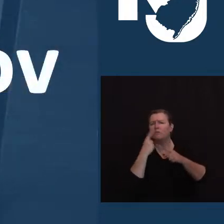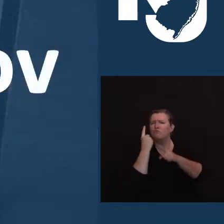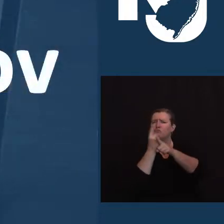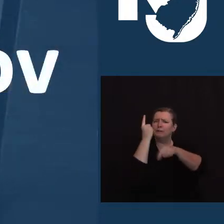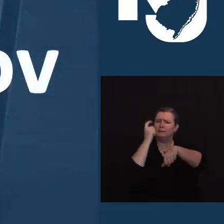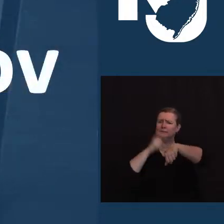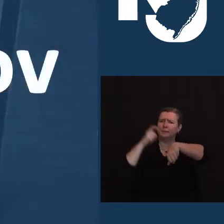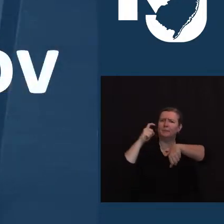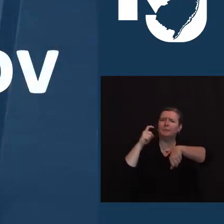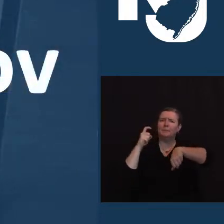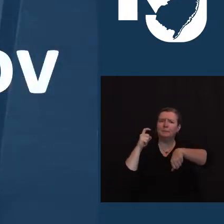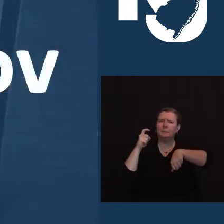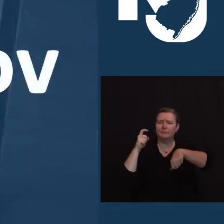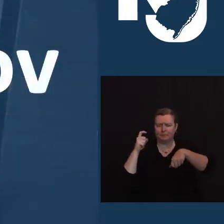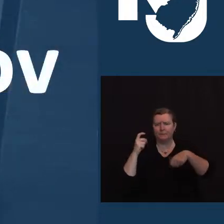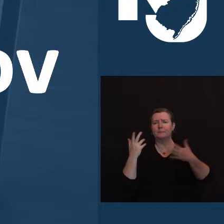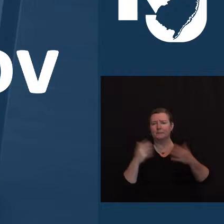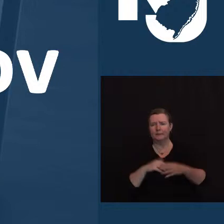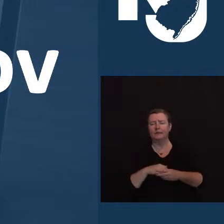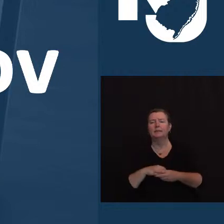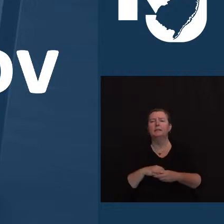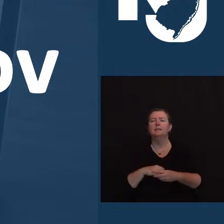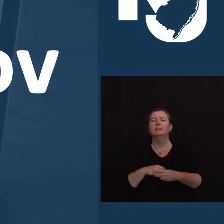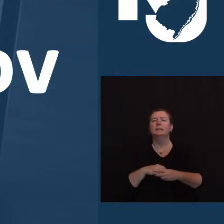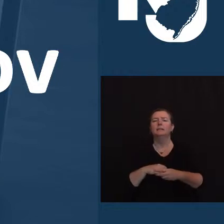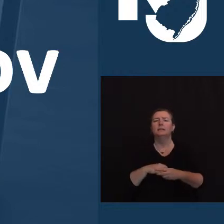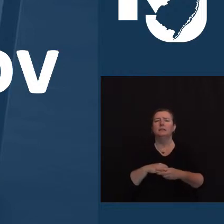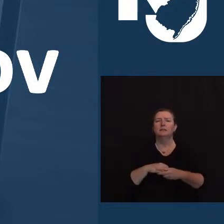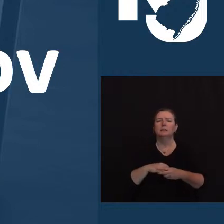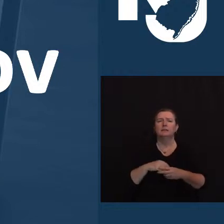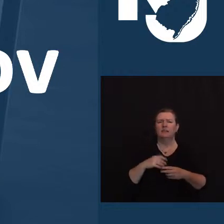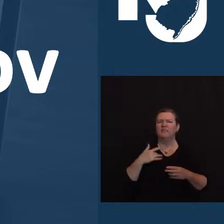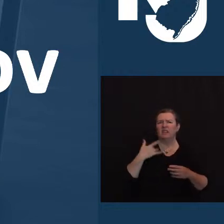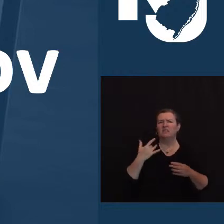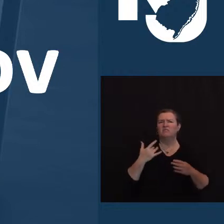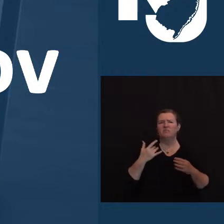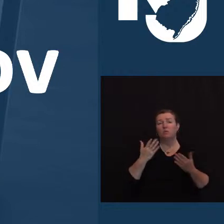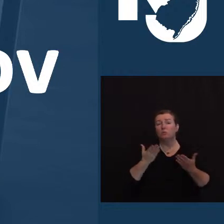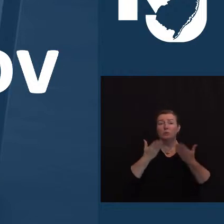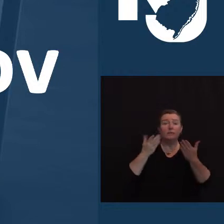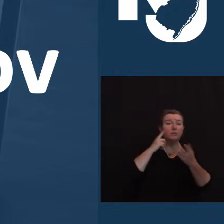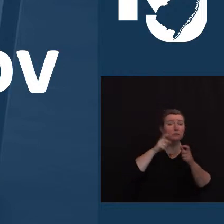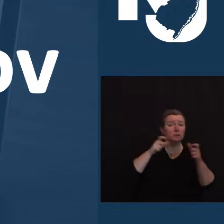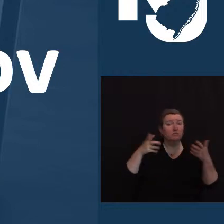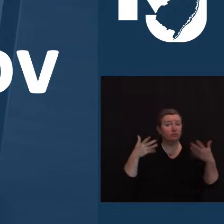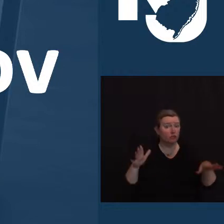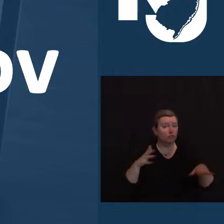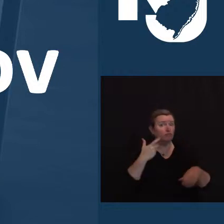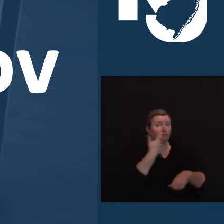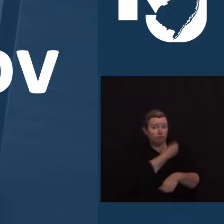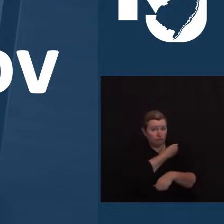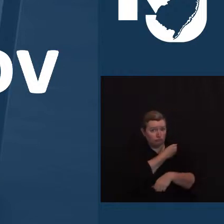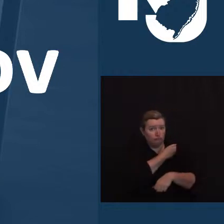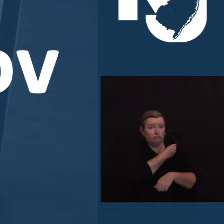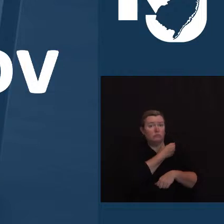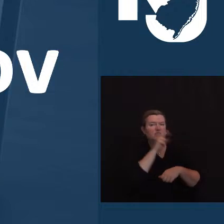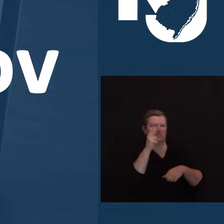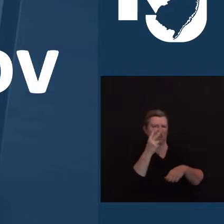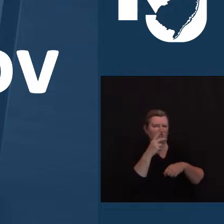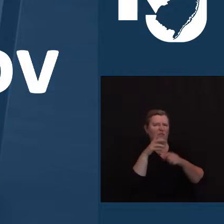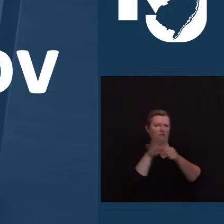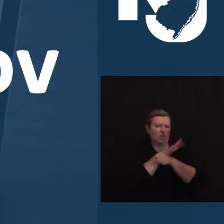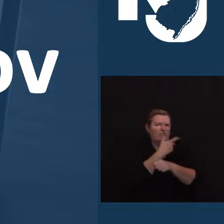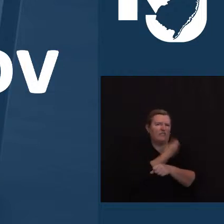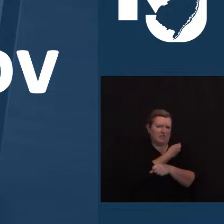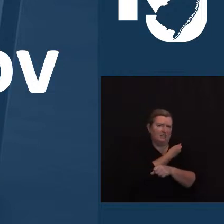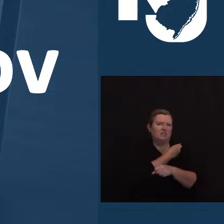be recommended for individuals either 6 or 8 months following the completion of their initial series of a Pfizer